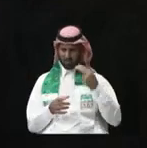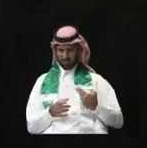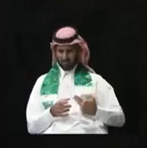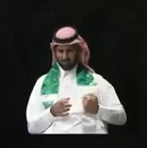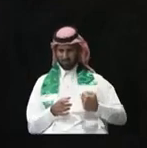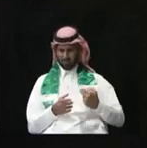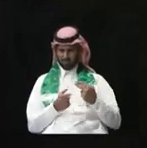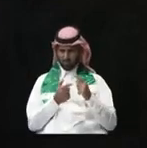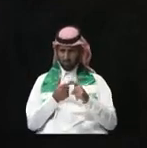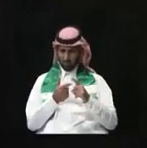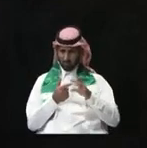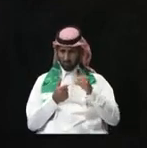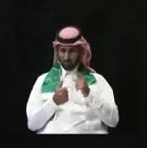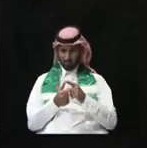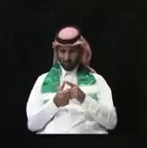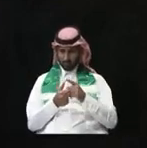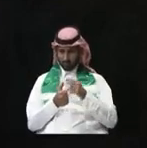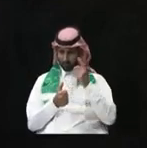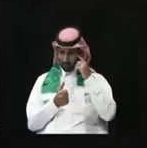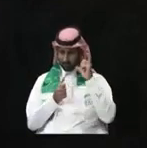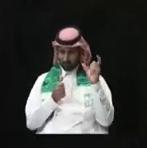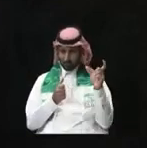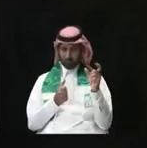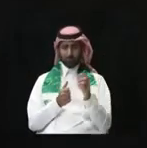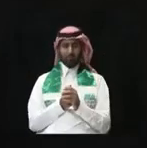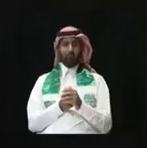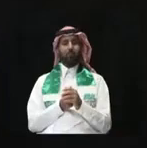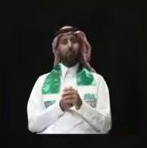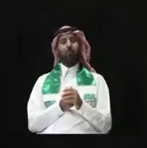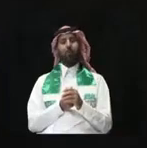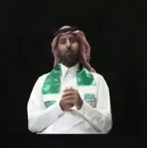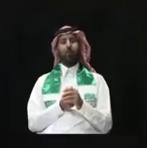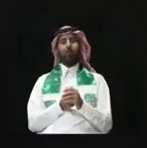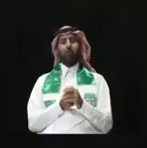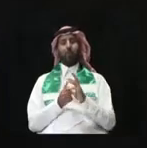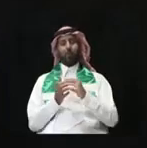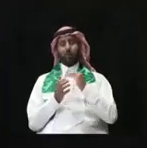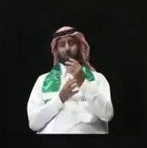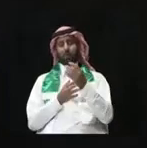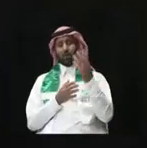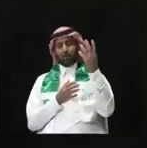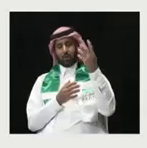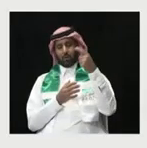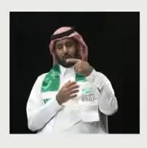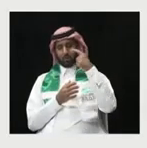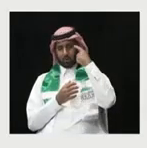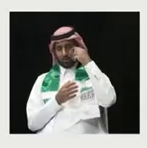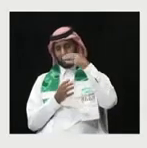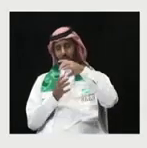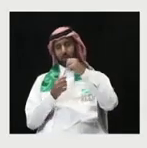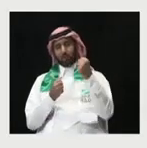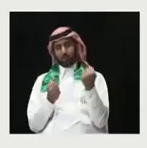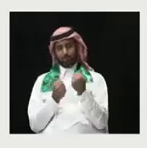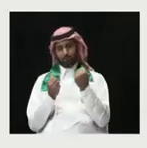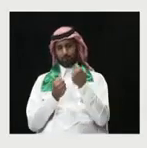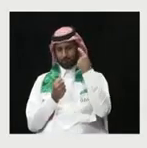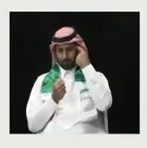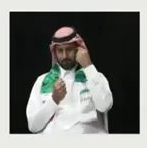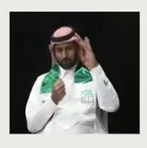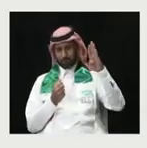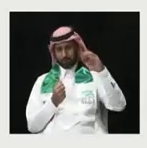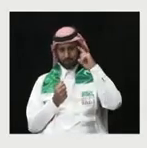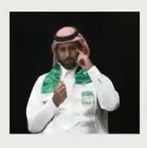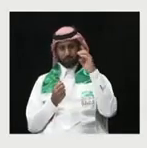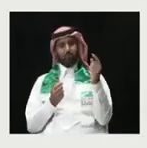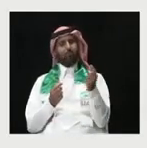Okay? So let's go ahead. Now we will go to that on page 14, exercise B, and we will get to